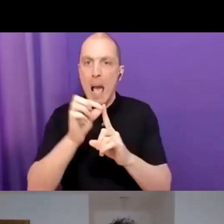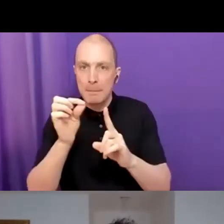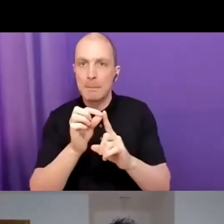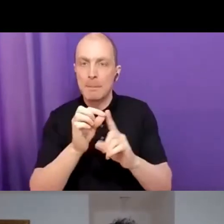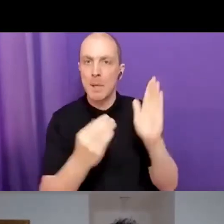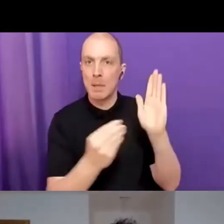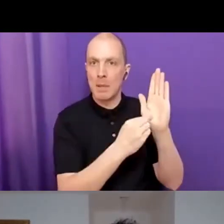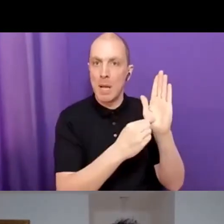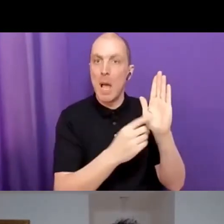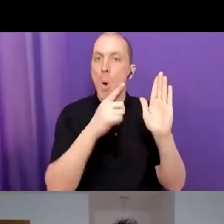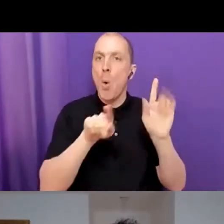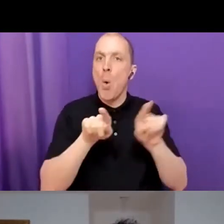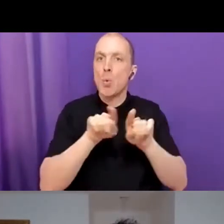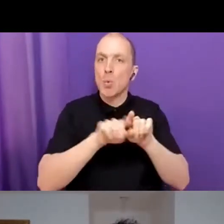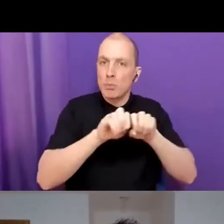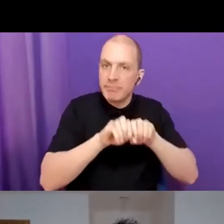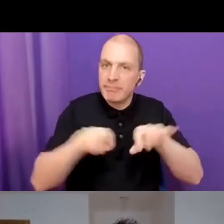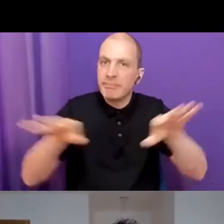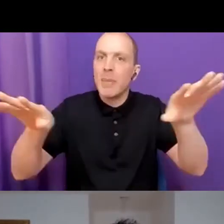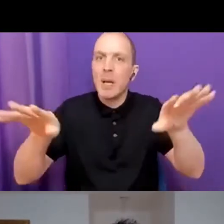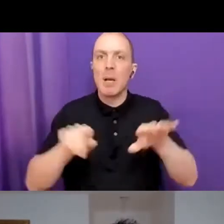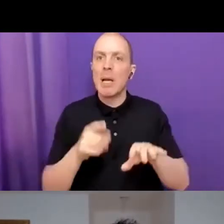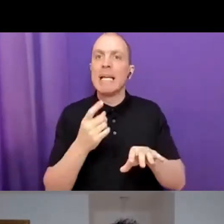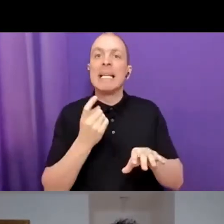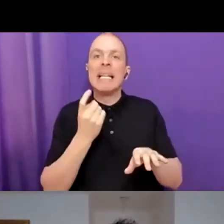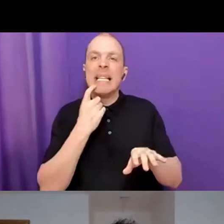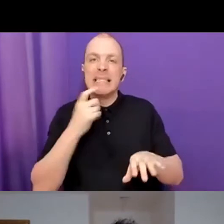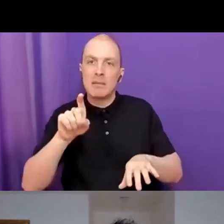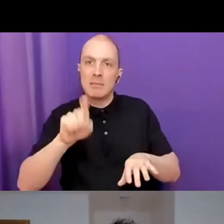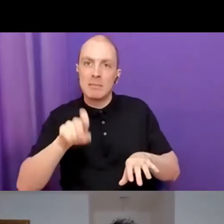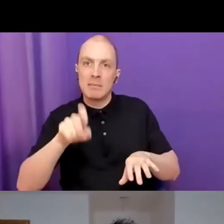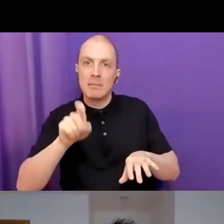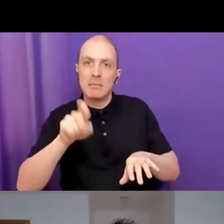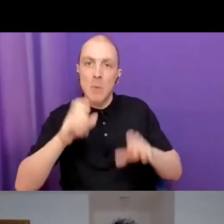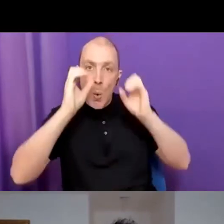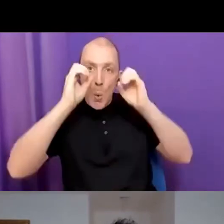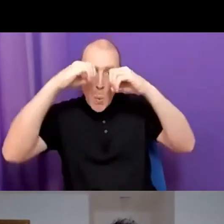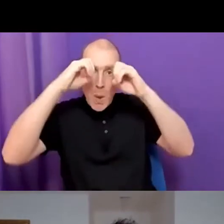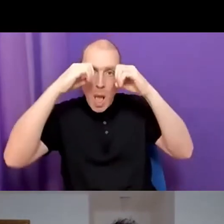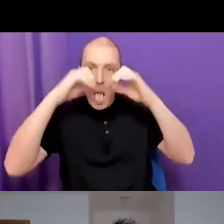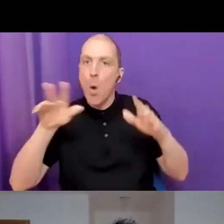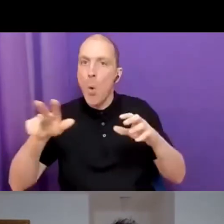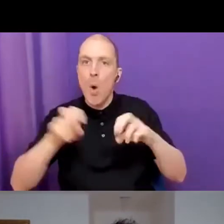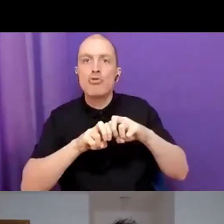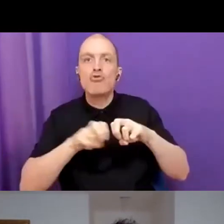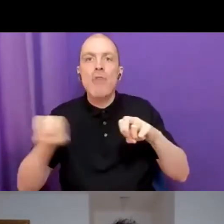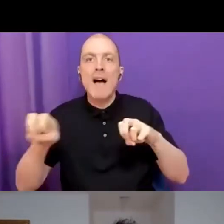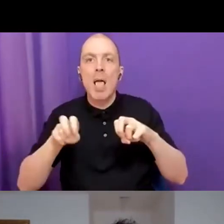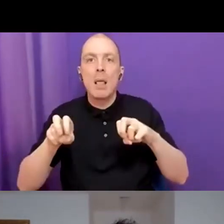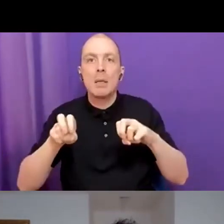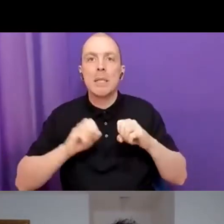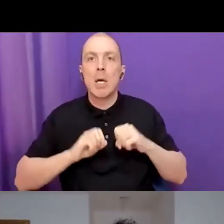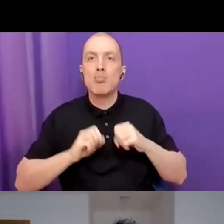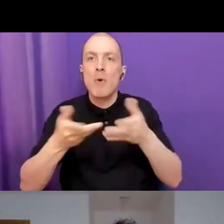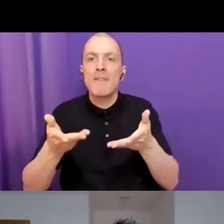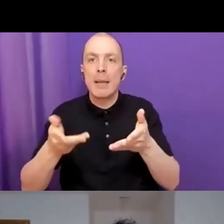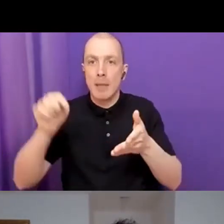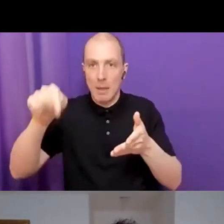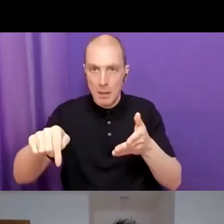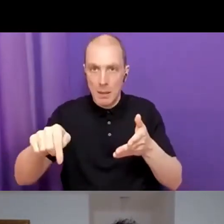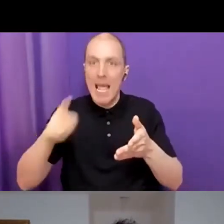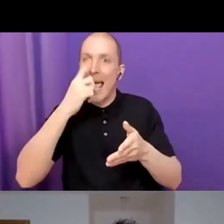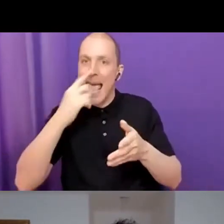for use, such as Google or other travel information providers, to improve the quality of information currently